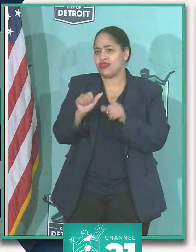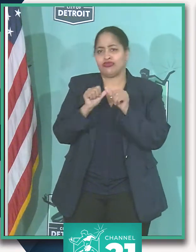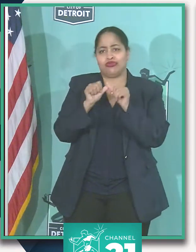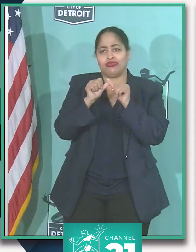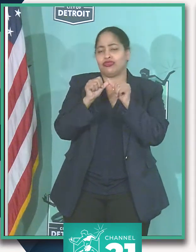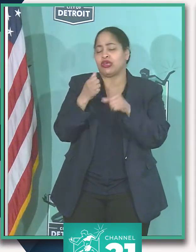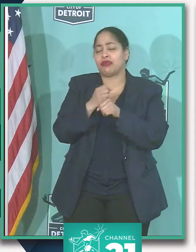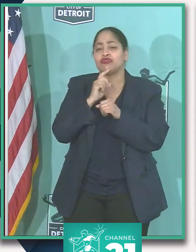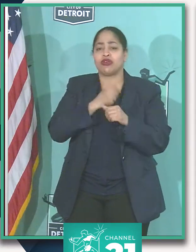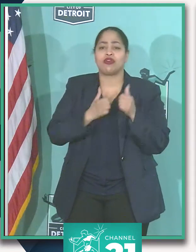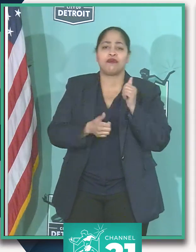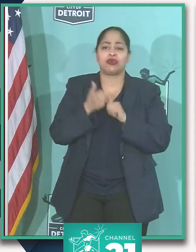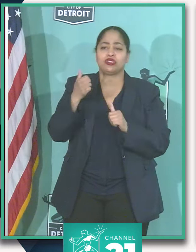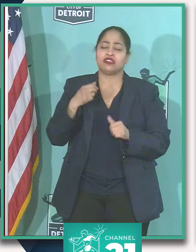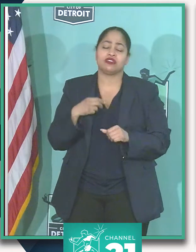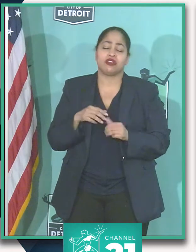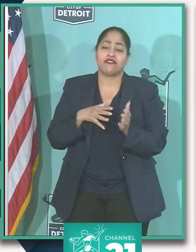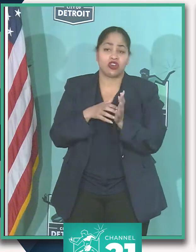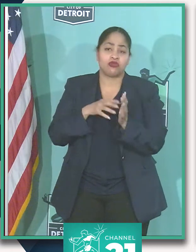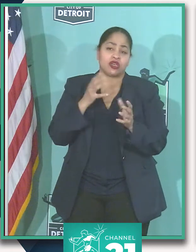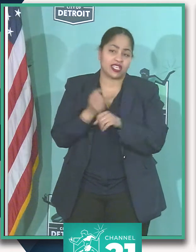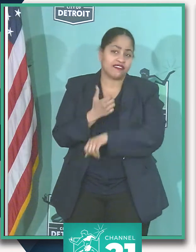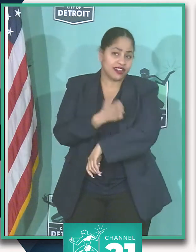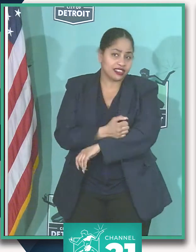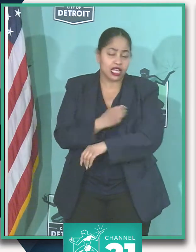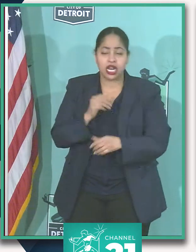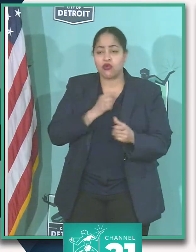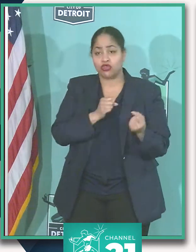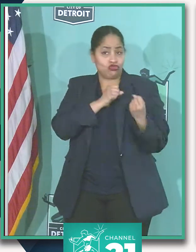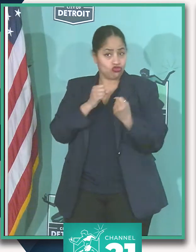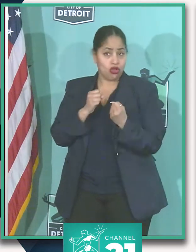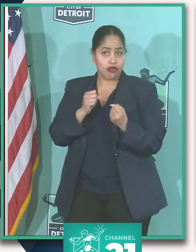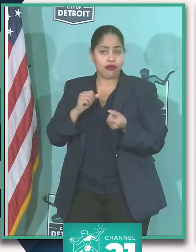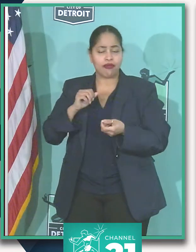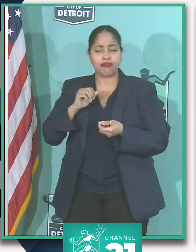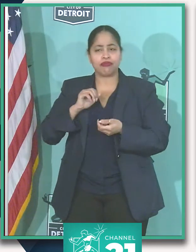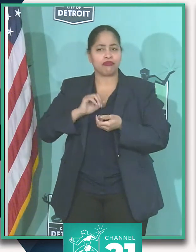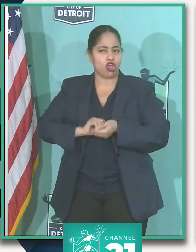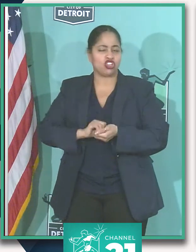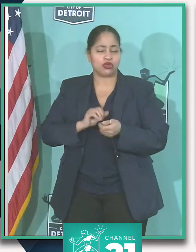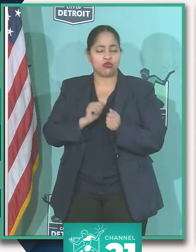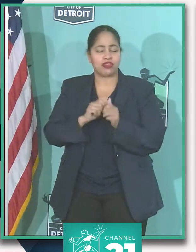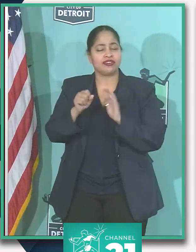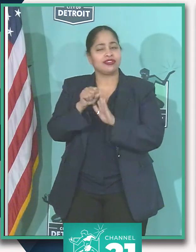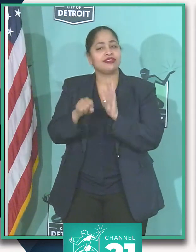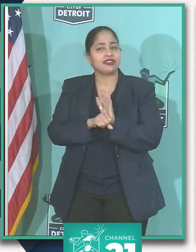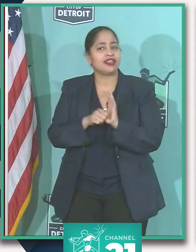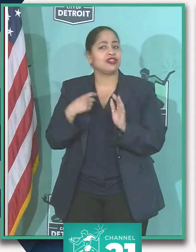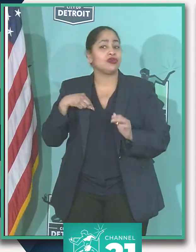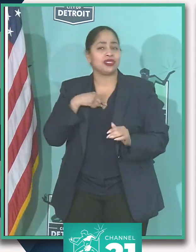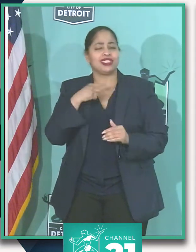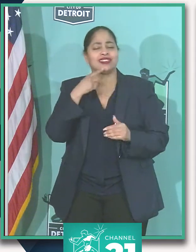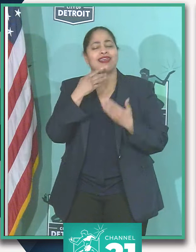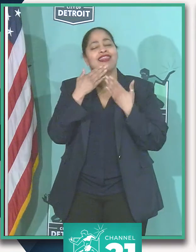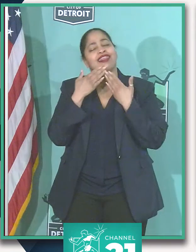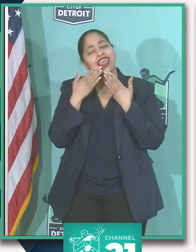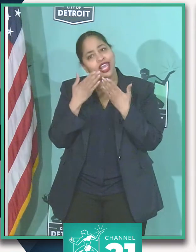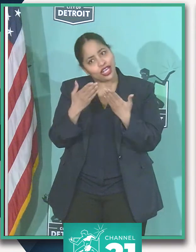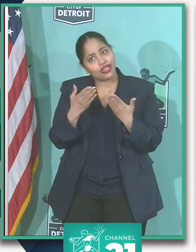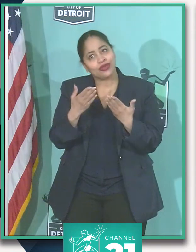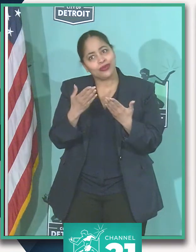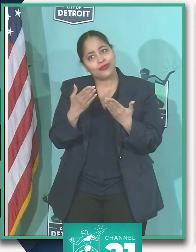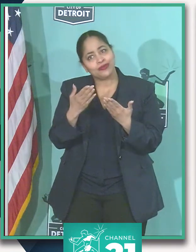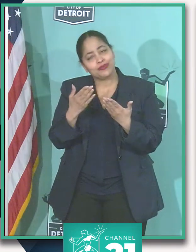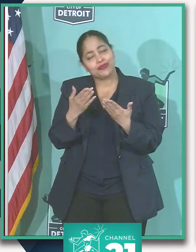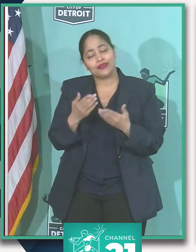most vulnerable are vaccinated, and of course our strong partnerships with the state. And so we say thank you. Now